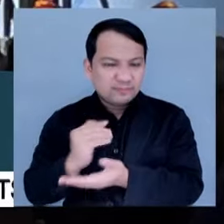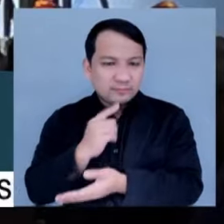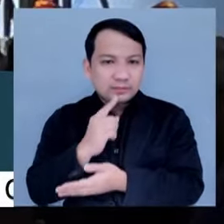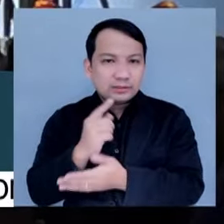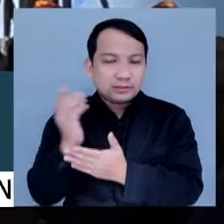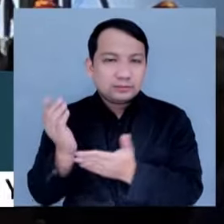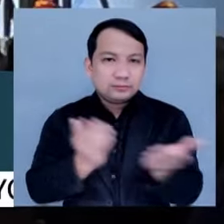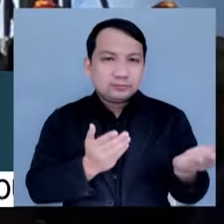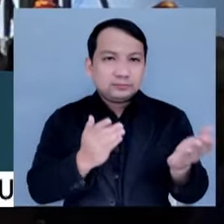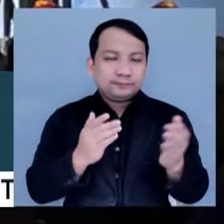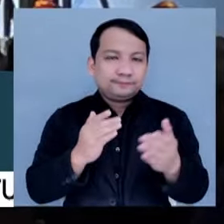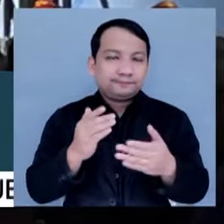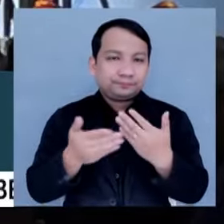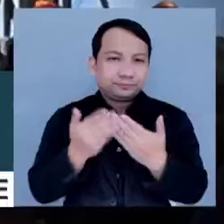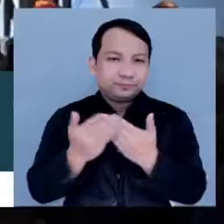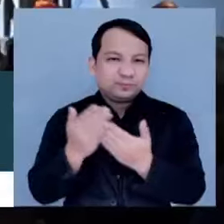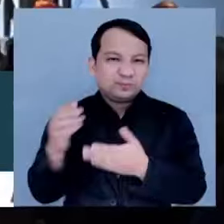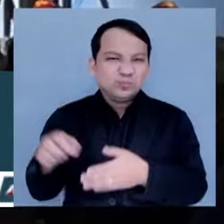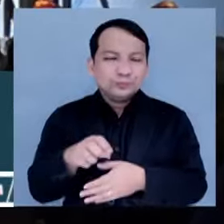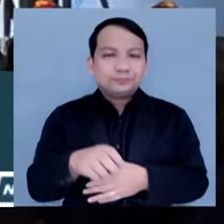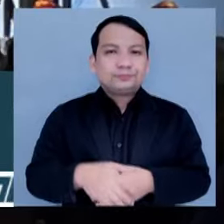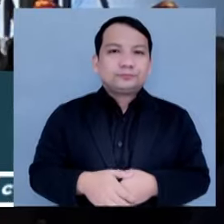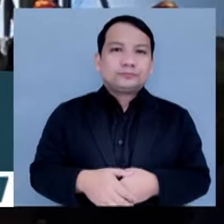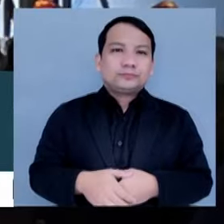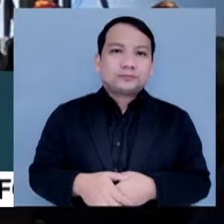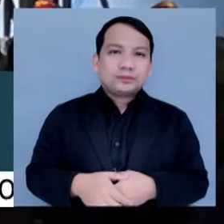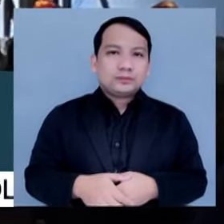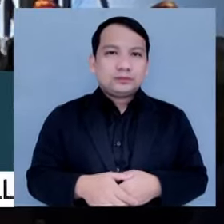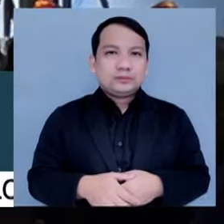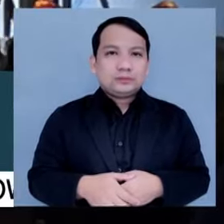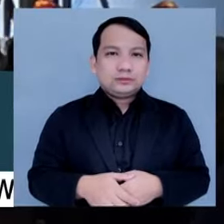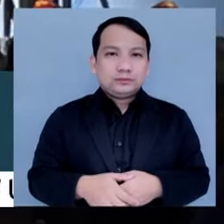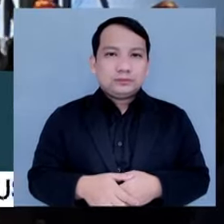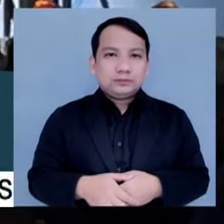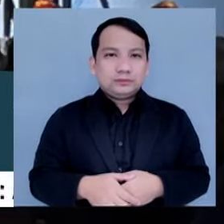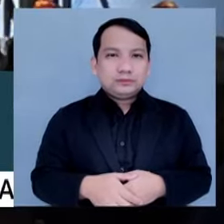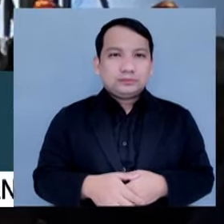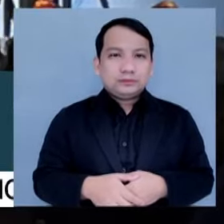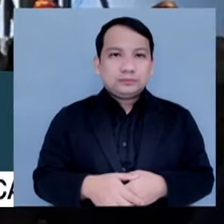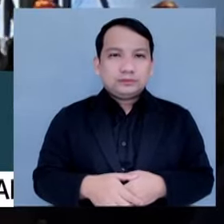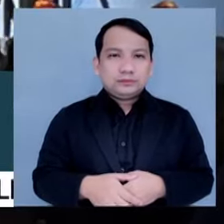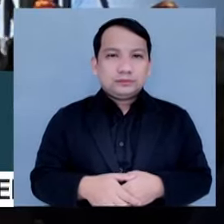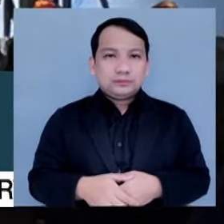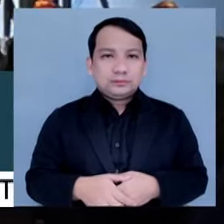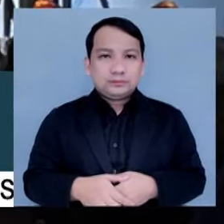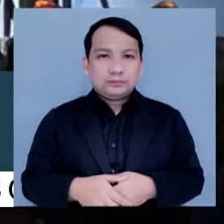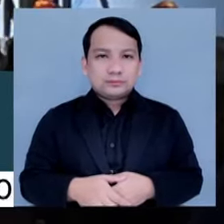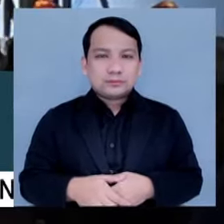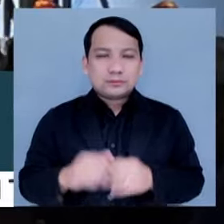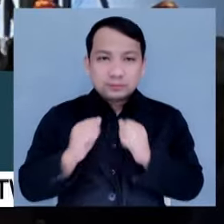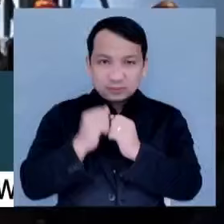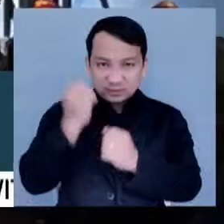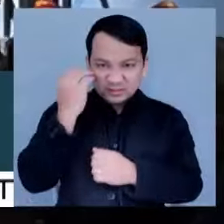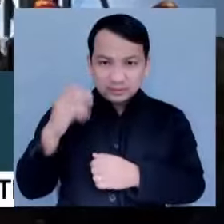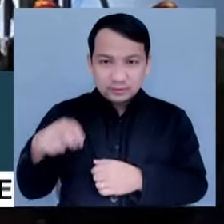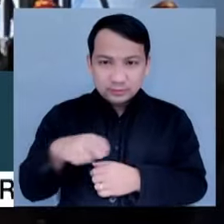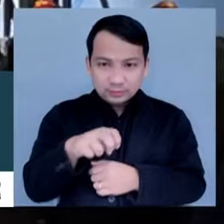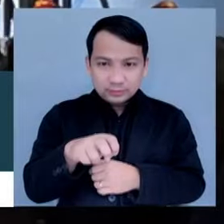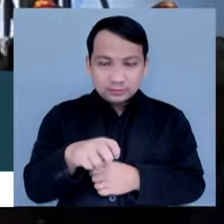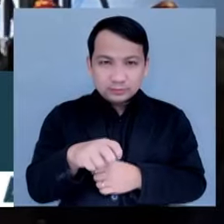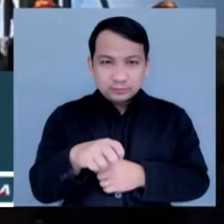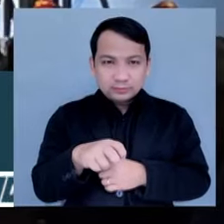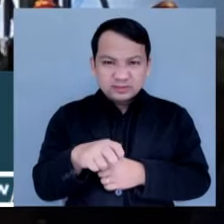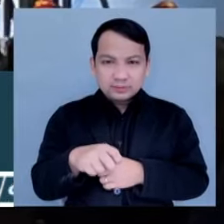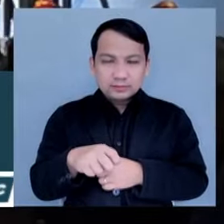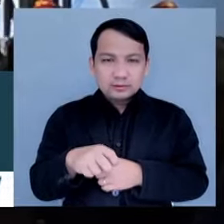basic commodities. Other issues have also been tackled, including tourism and startups.